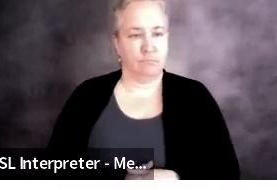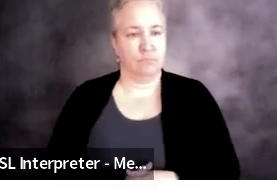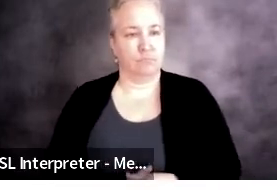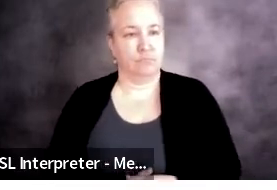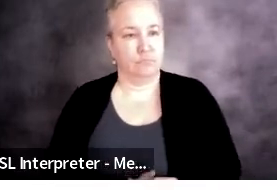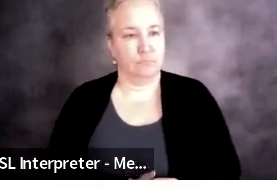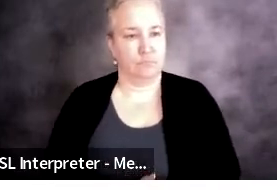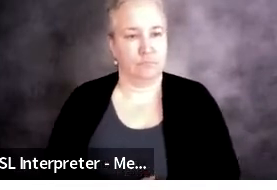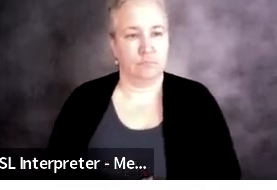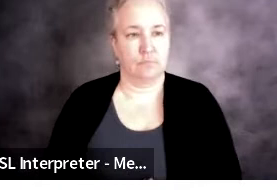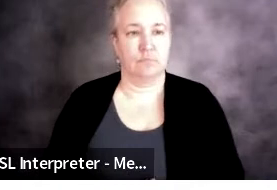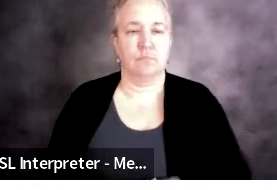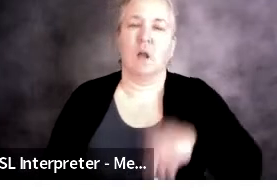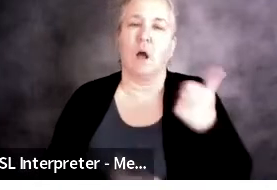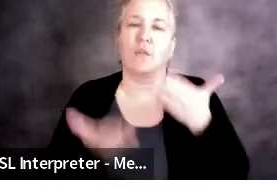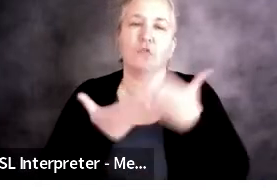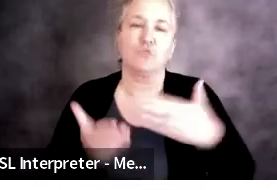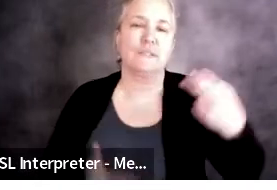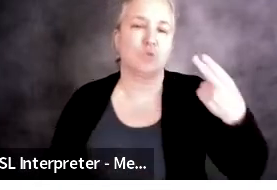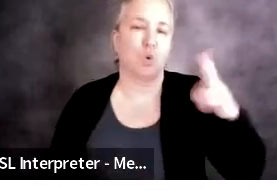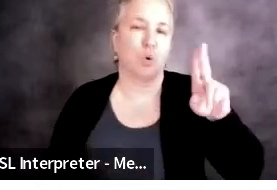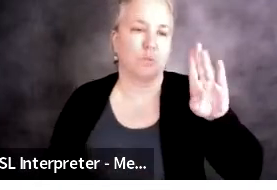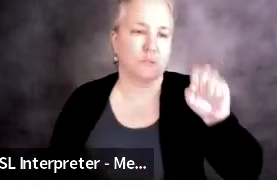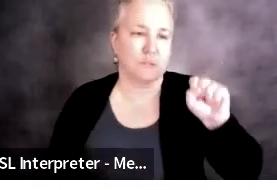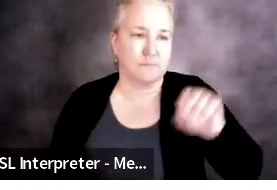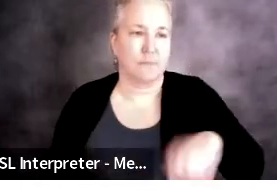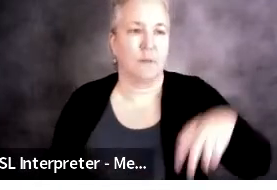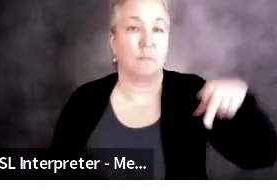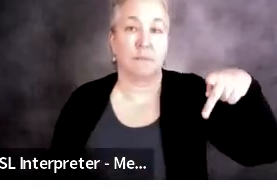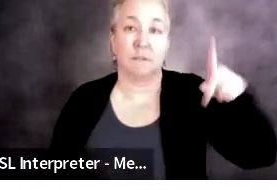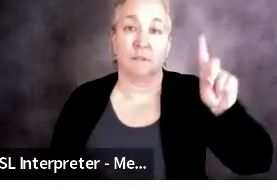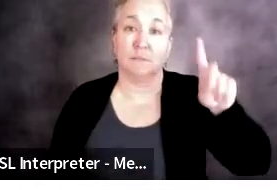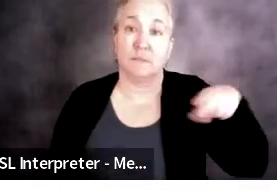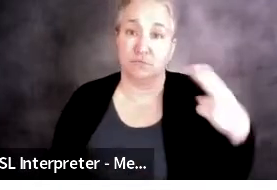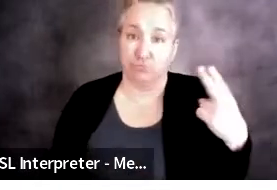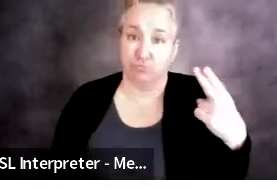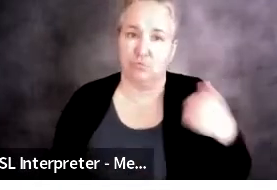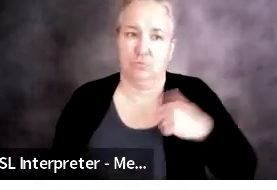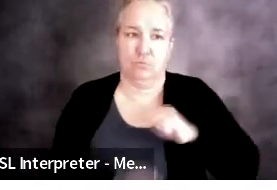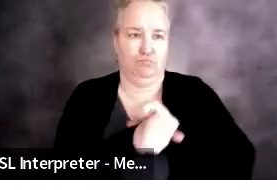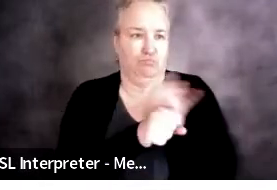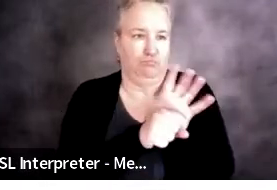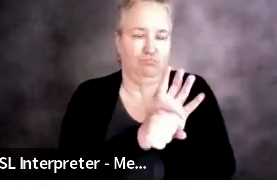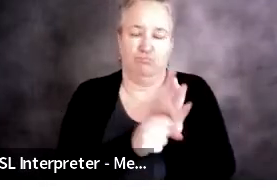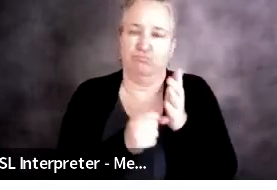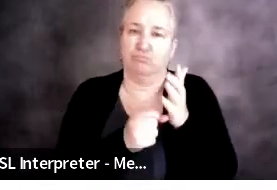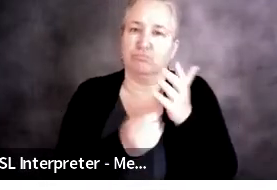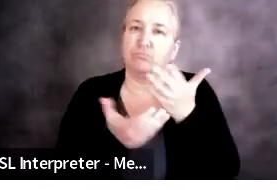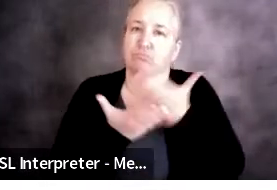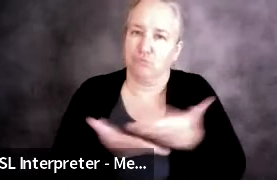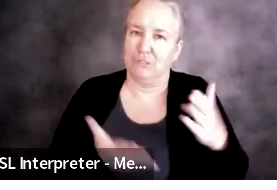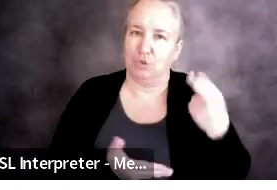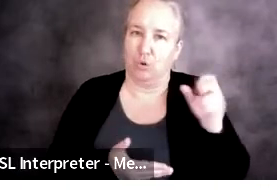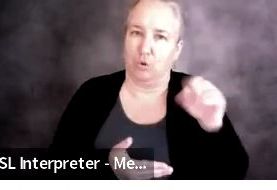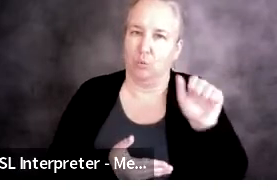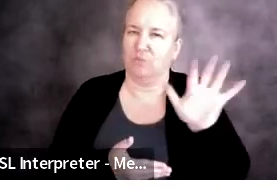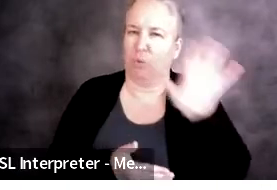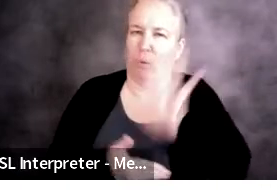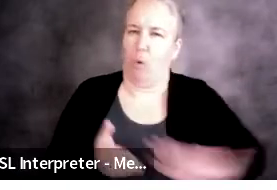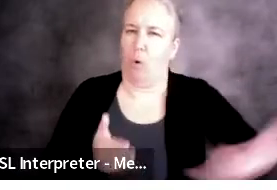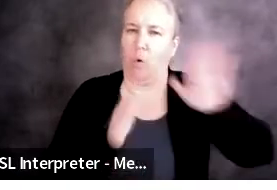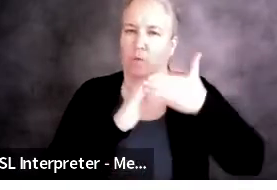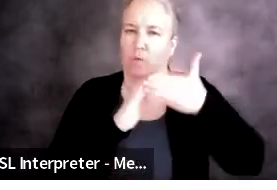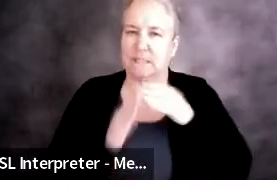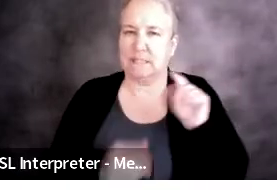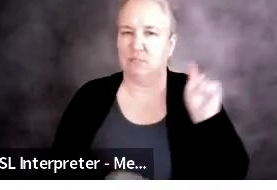Some resource hubs. PDPH has COVID-19 resource hubs around the city that